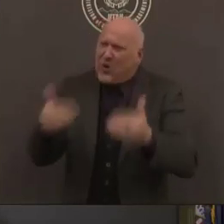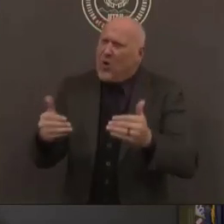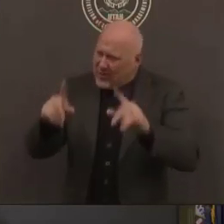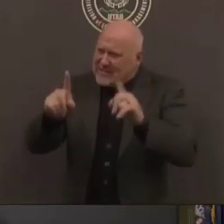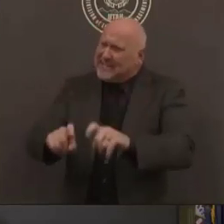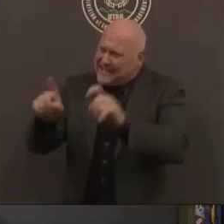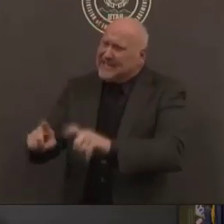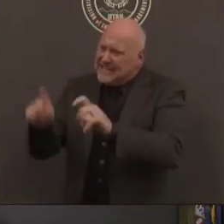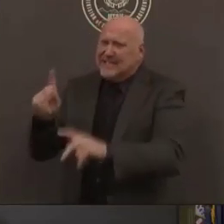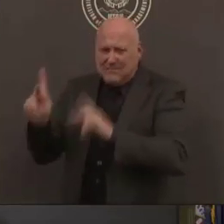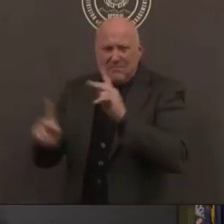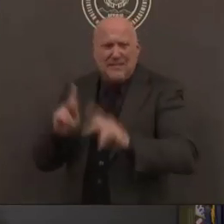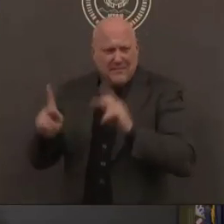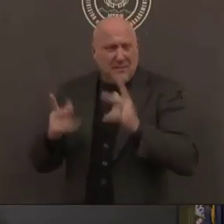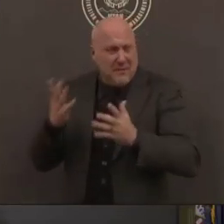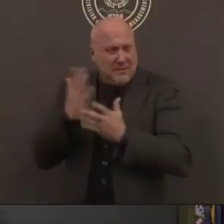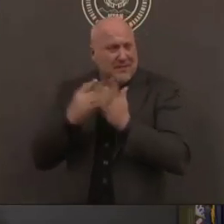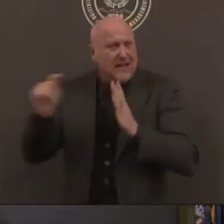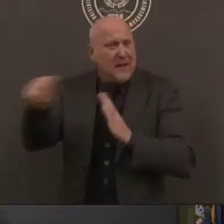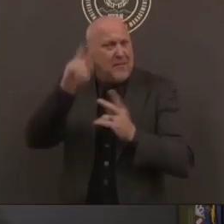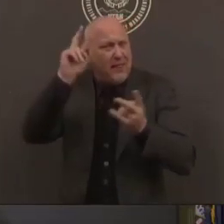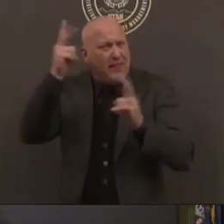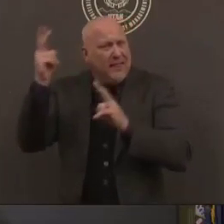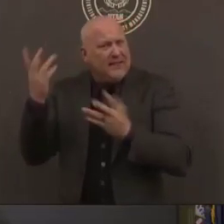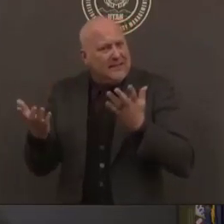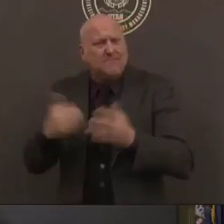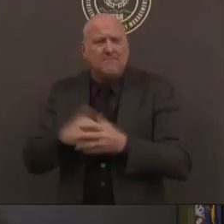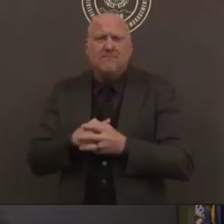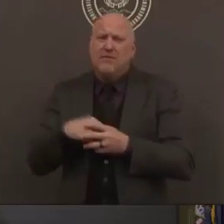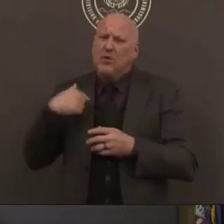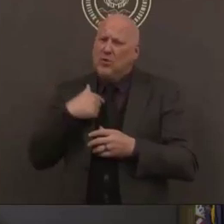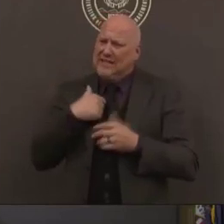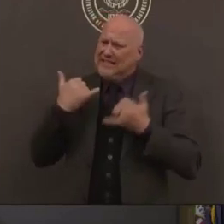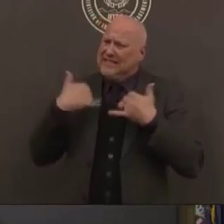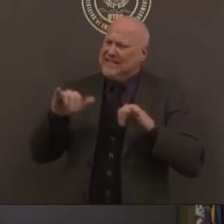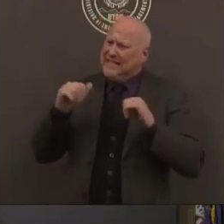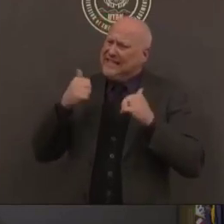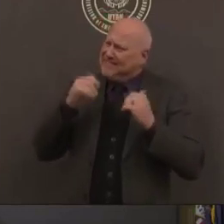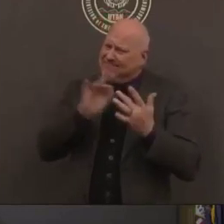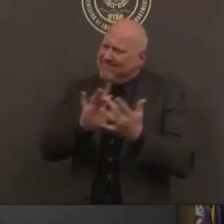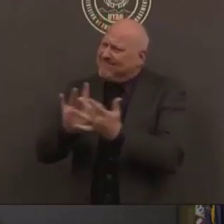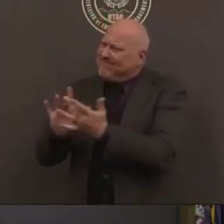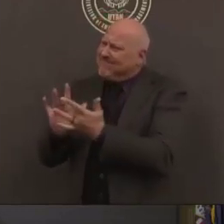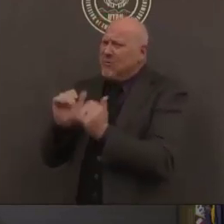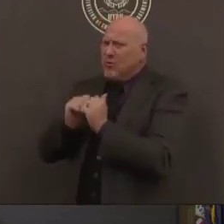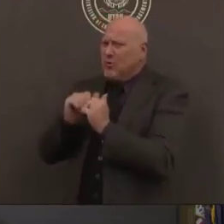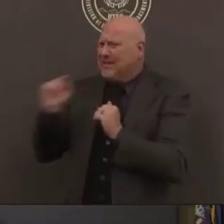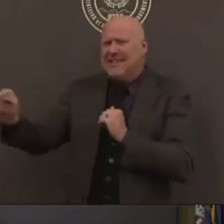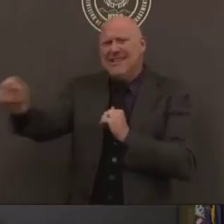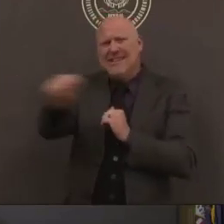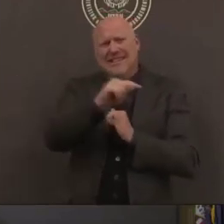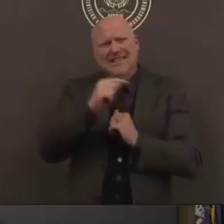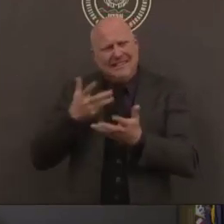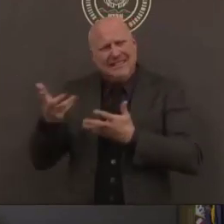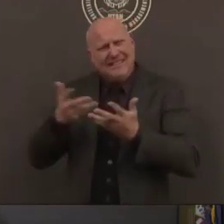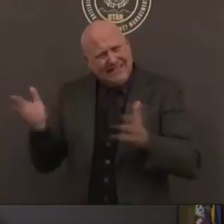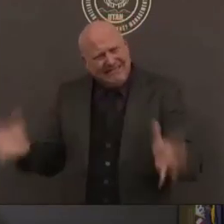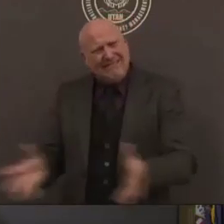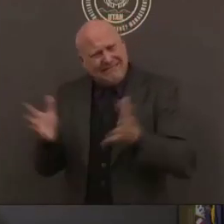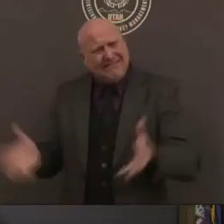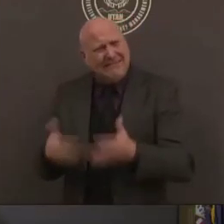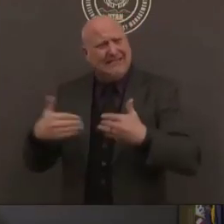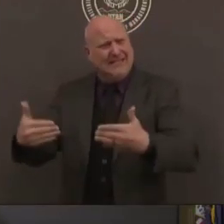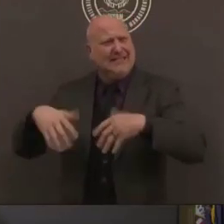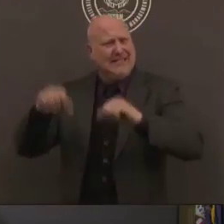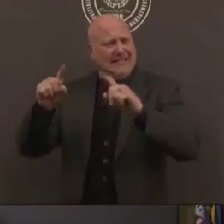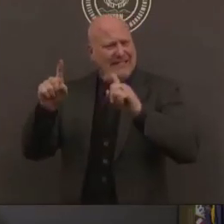So that's an active conversation that we are having. So again, we're reaching out to all individuals, healthcare providers, and testing states out there, encouraging them